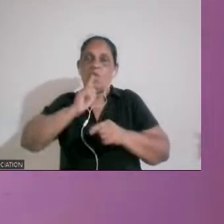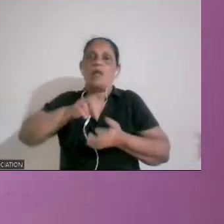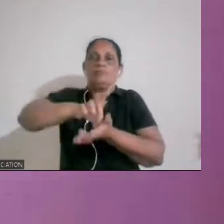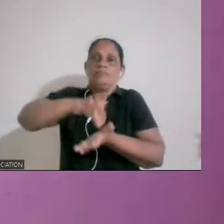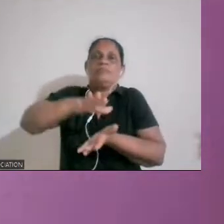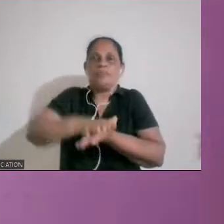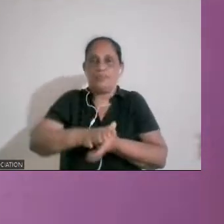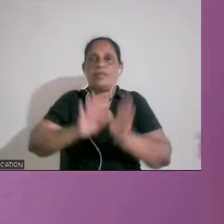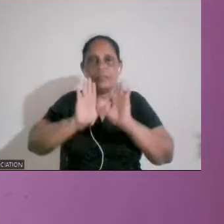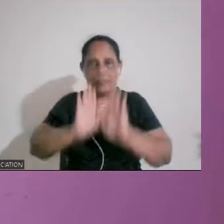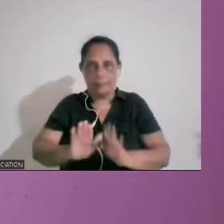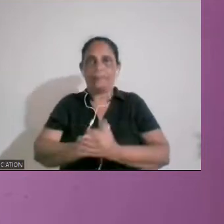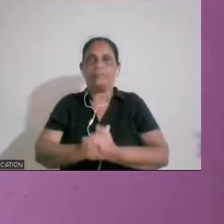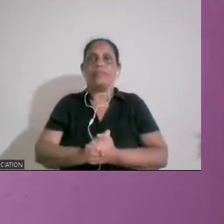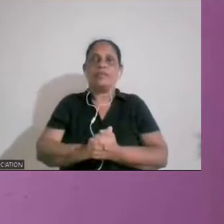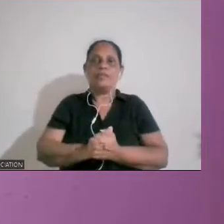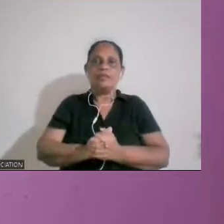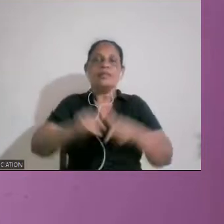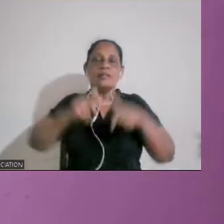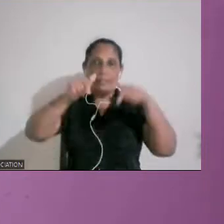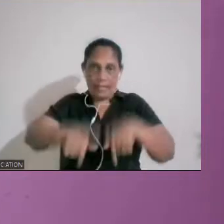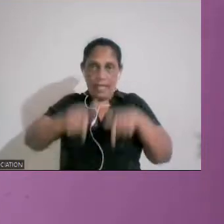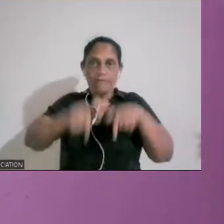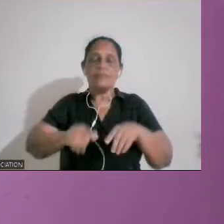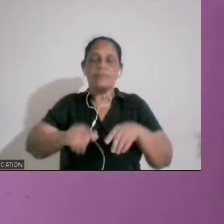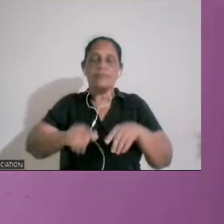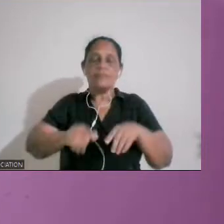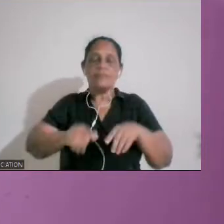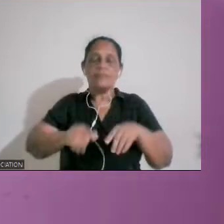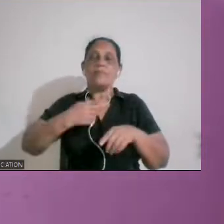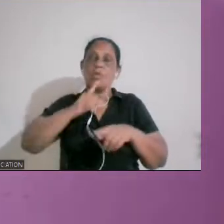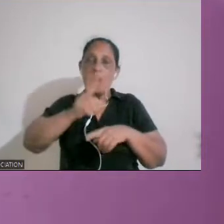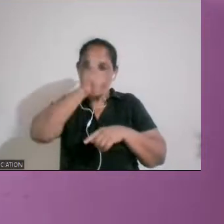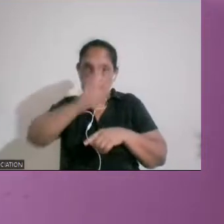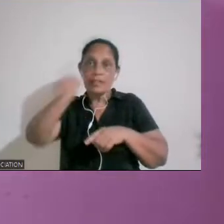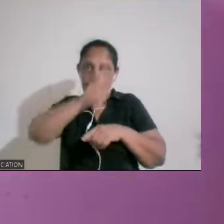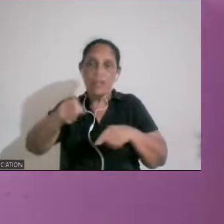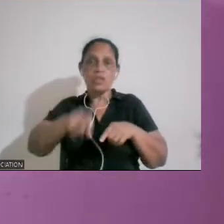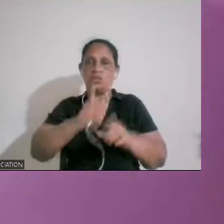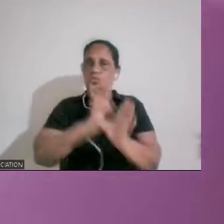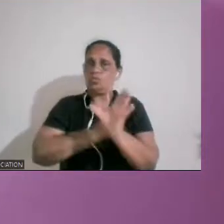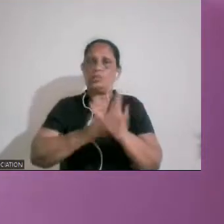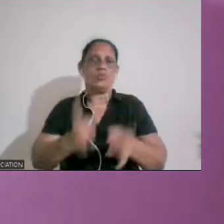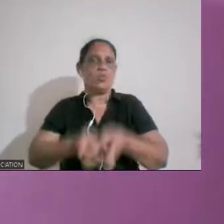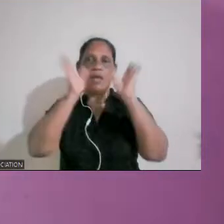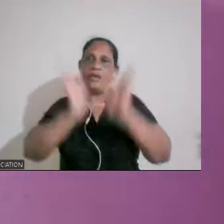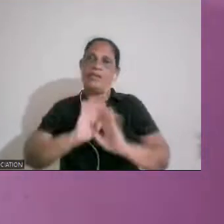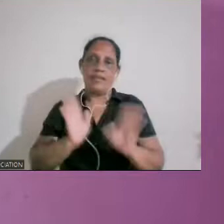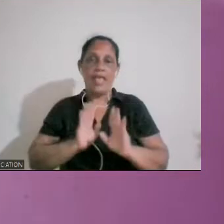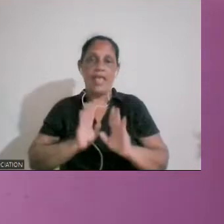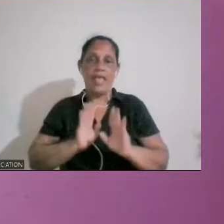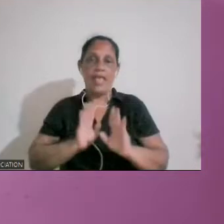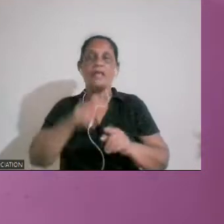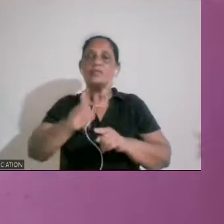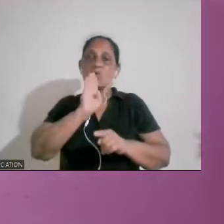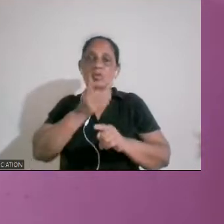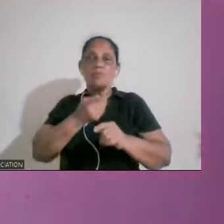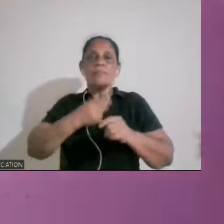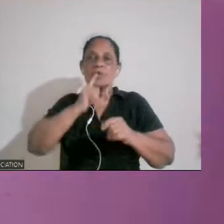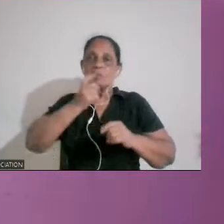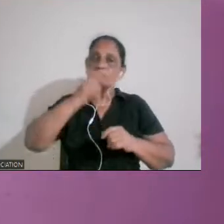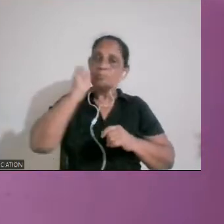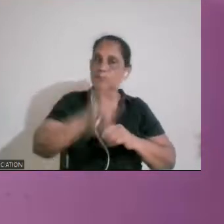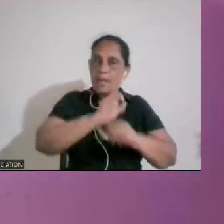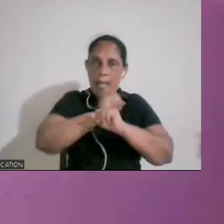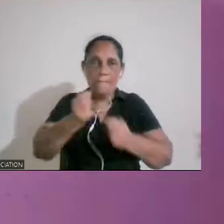move down and implant on the lining of the uterus. Now, obviously, every month this is not going to happen. So when there is